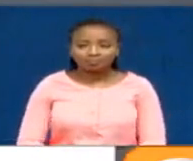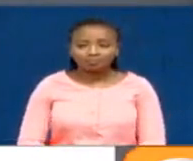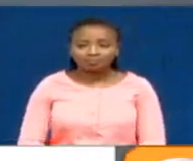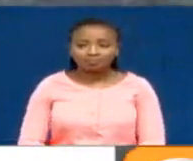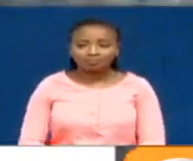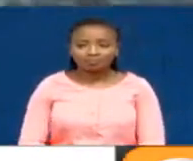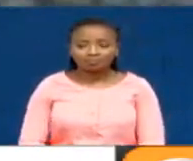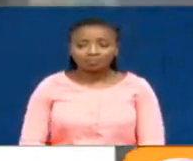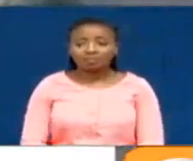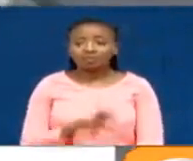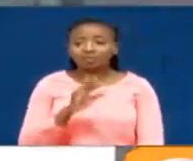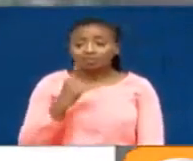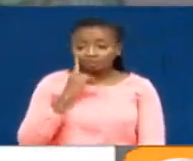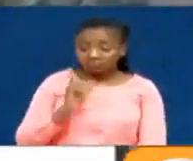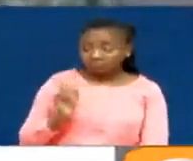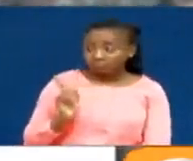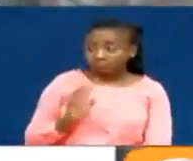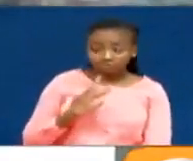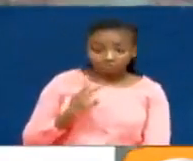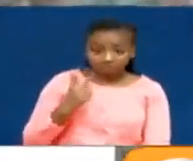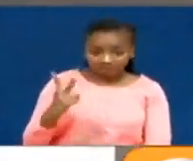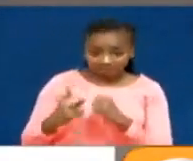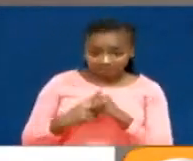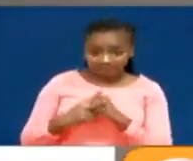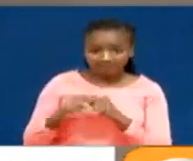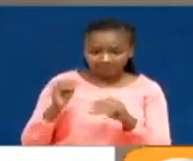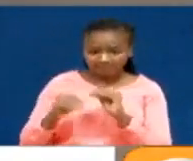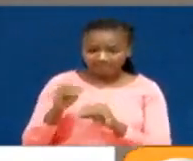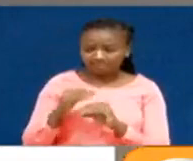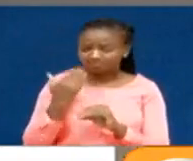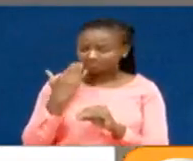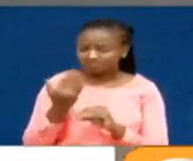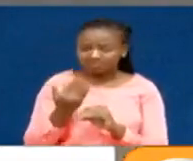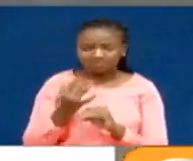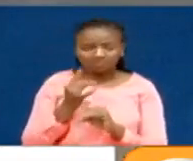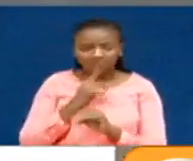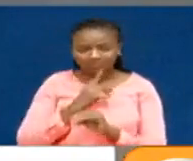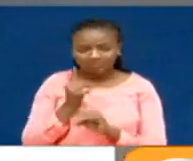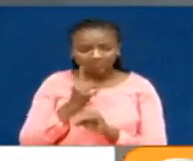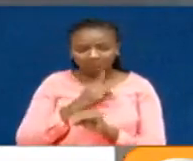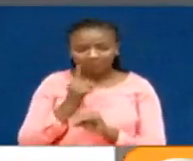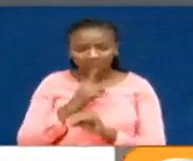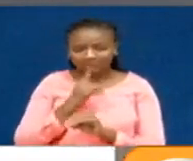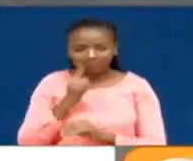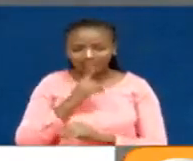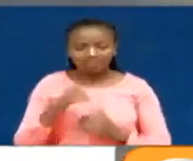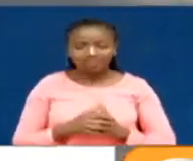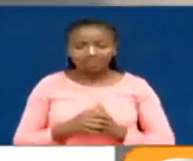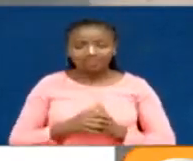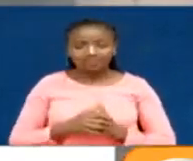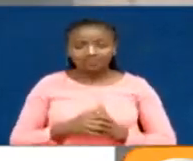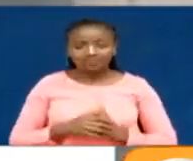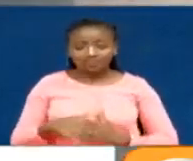The days following the 2007 general election were some of the darkest days in Kenya's history, and